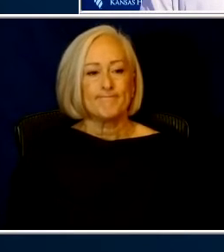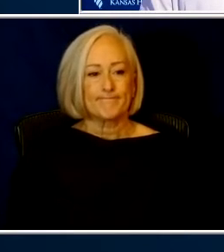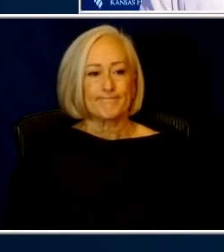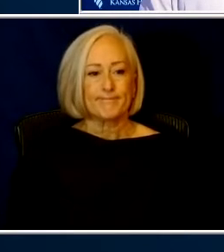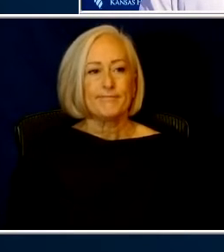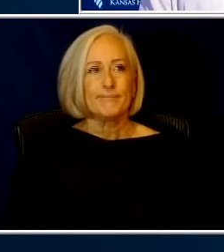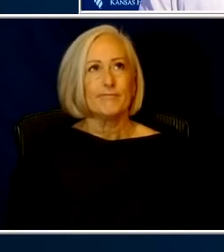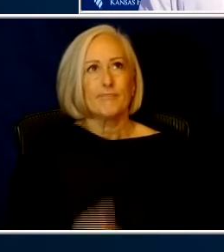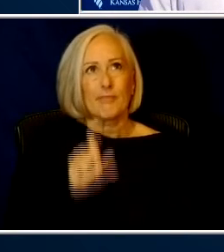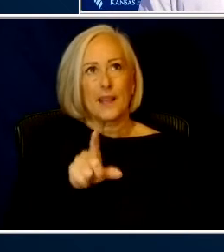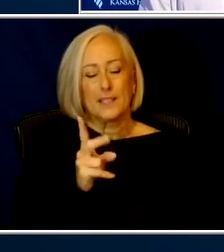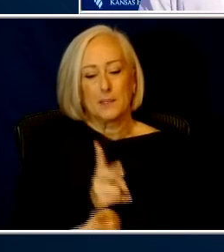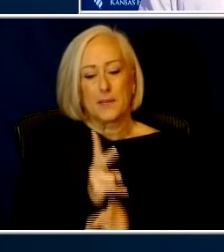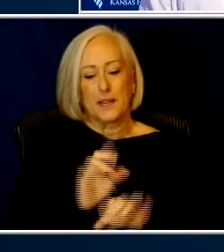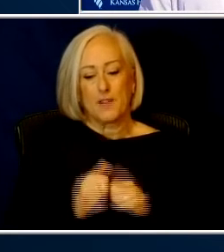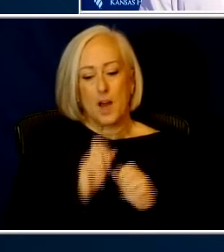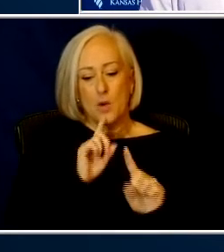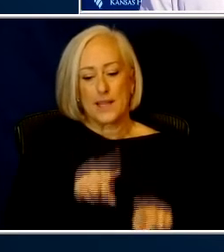answer this question.